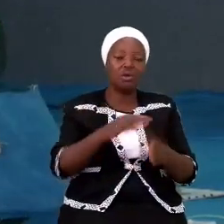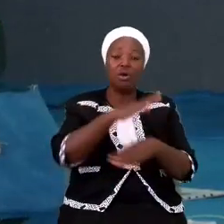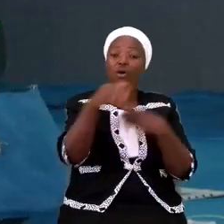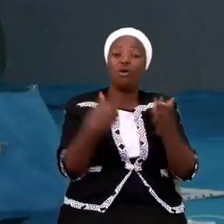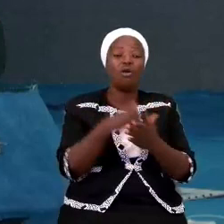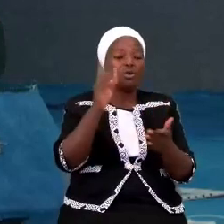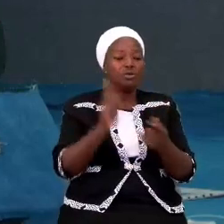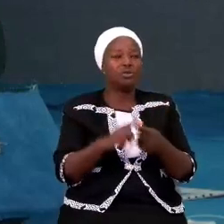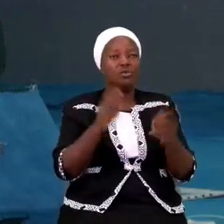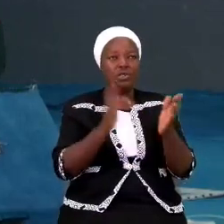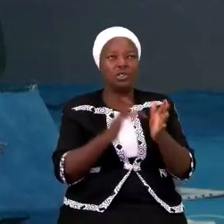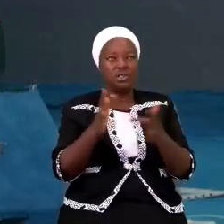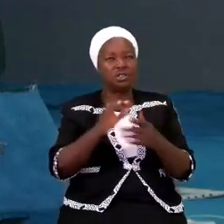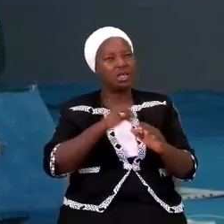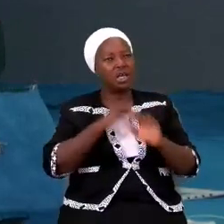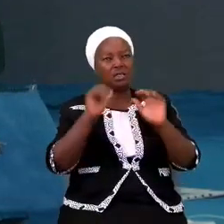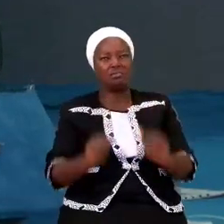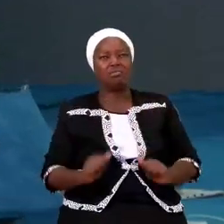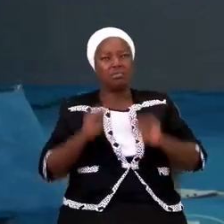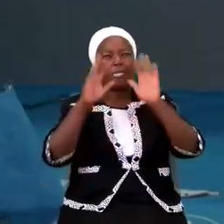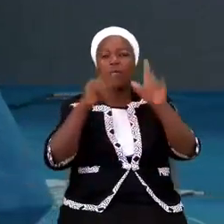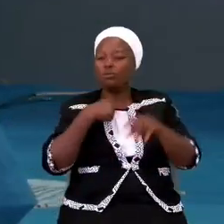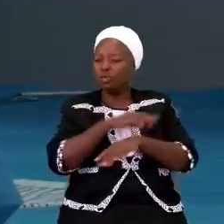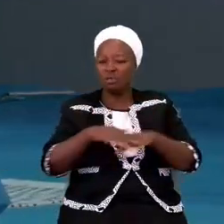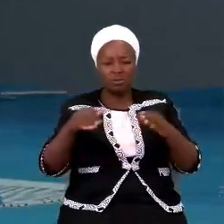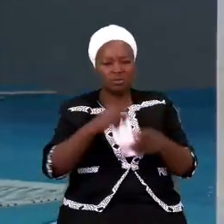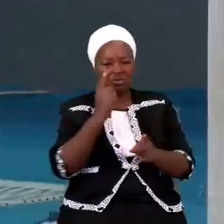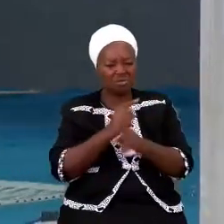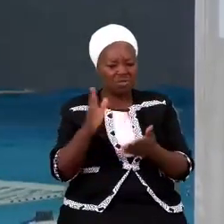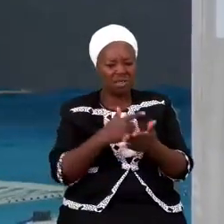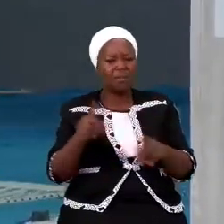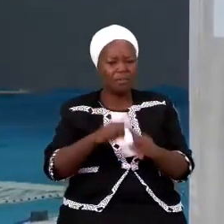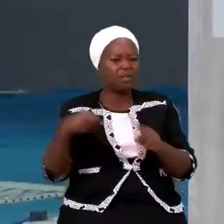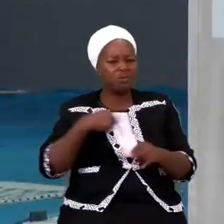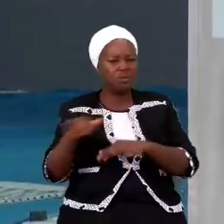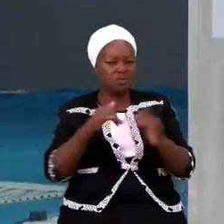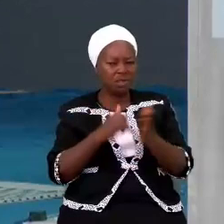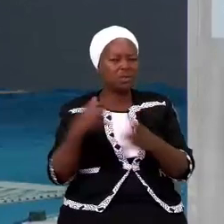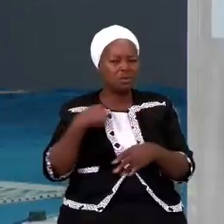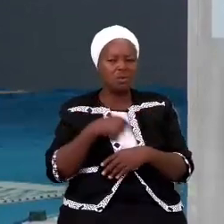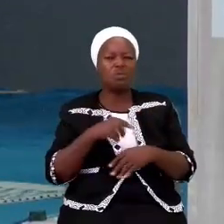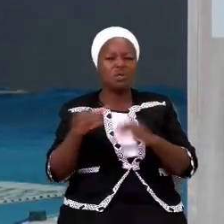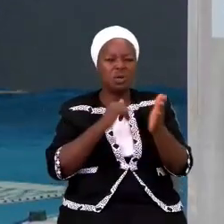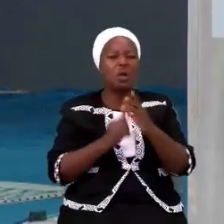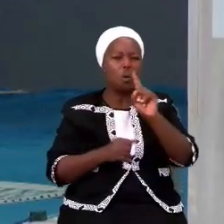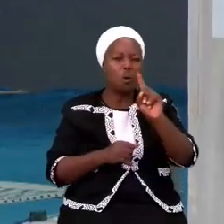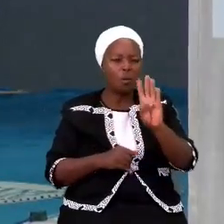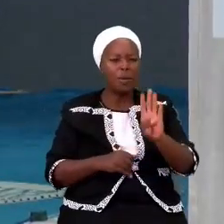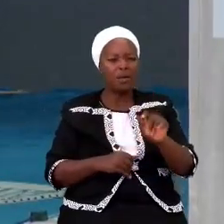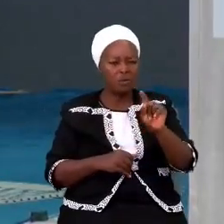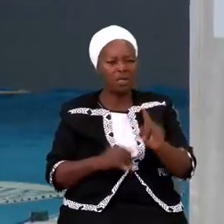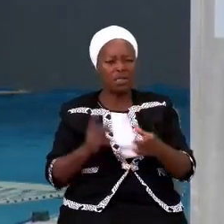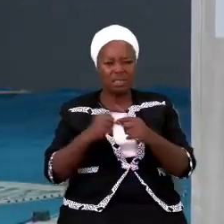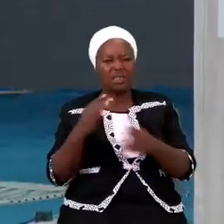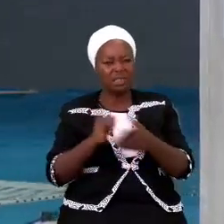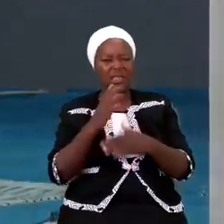by one the things that are precious to us, the things that had grabbed our hearts before, and the things